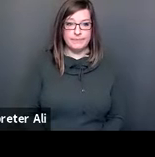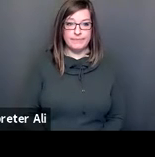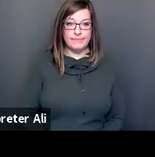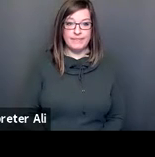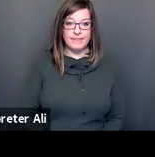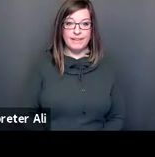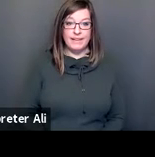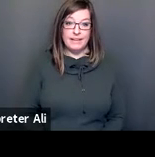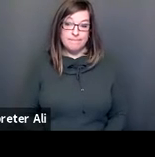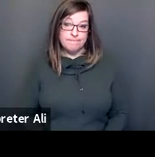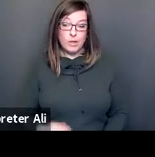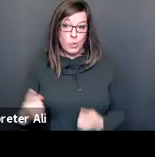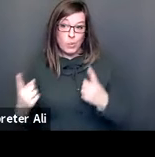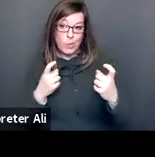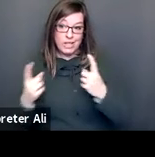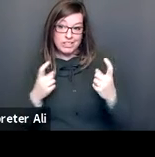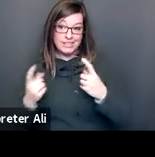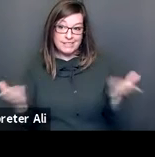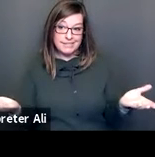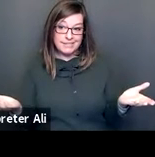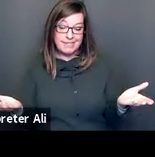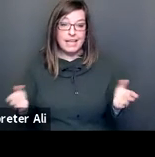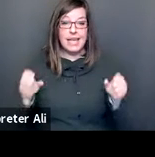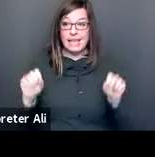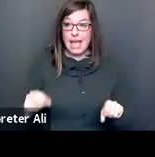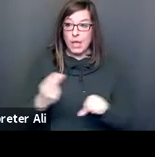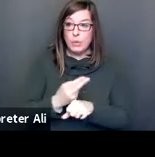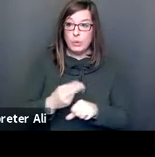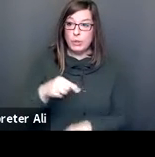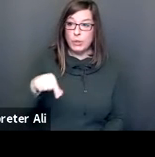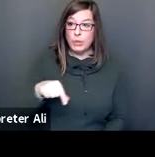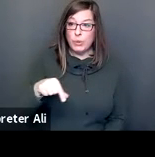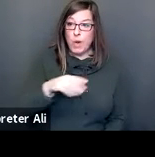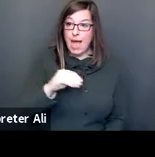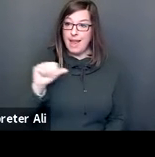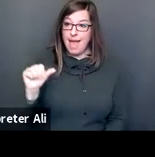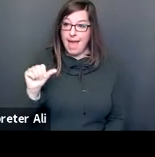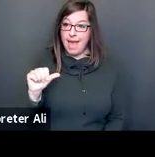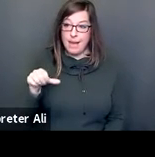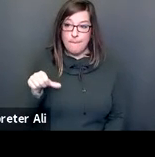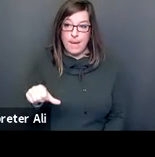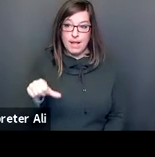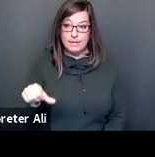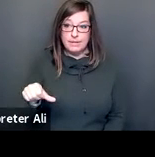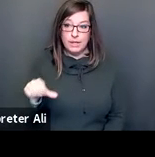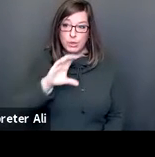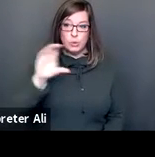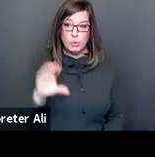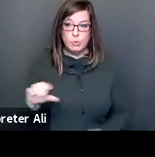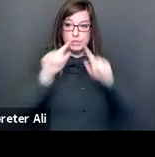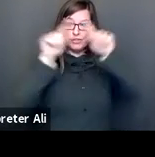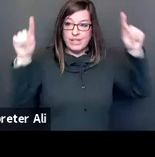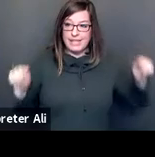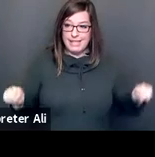So if you have questions, you can use the Q&A feature at the bottom of the Zoom screen